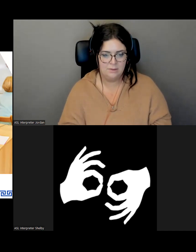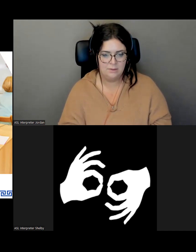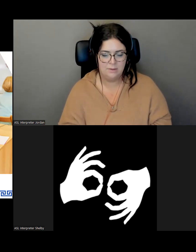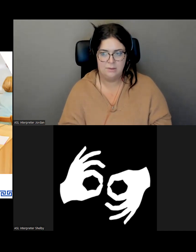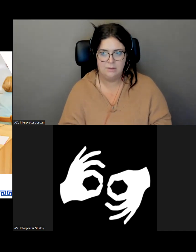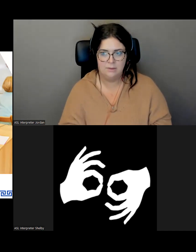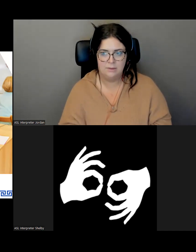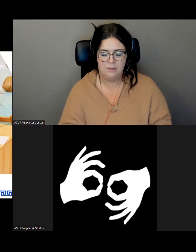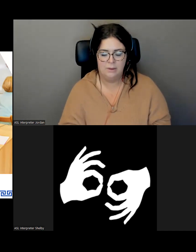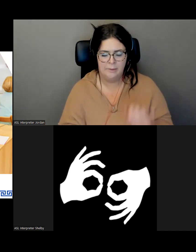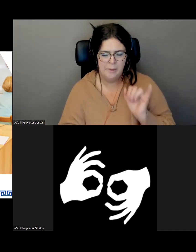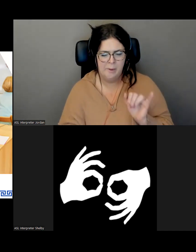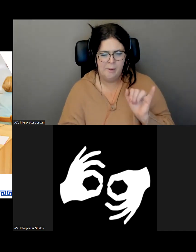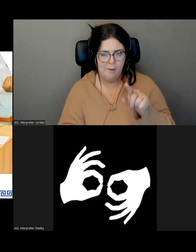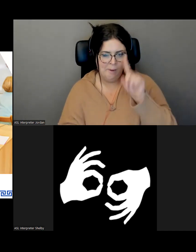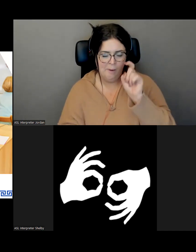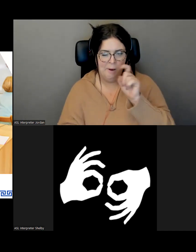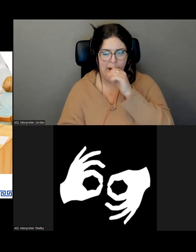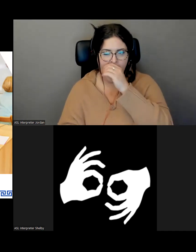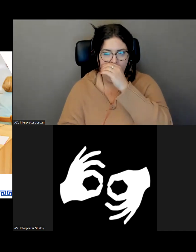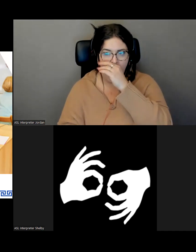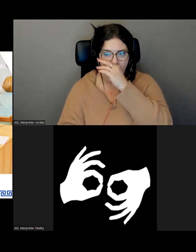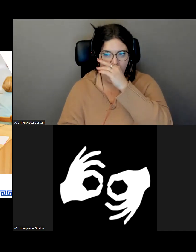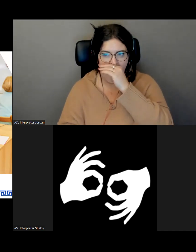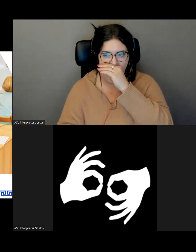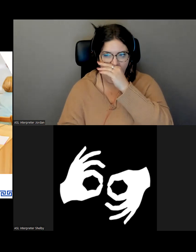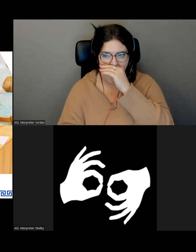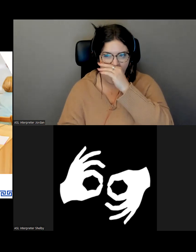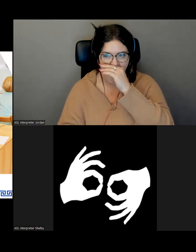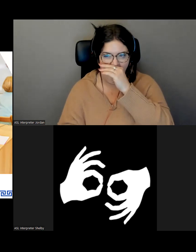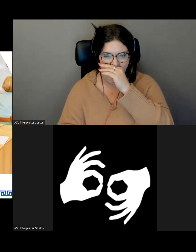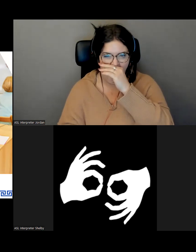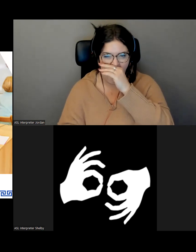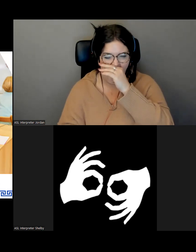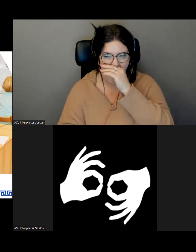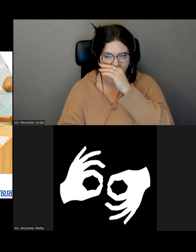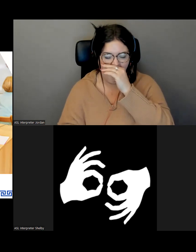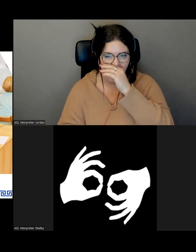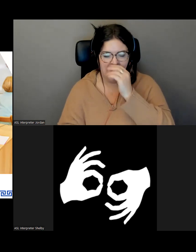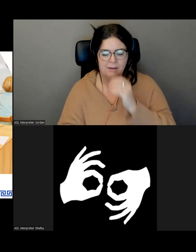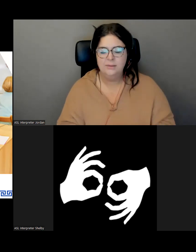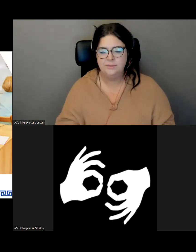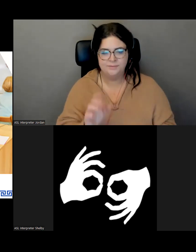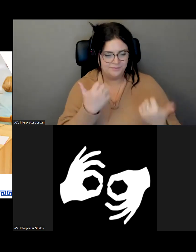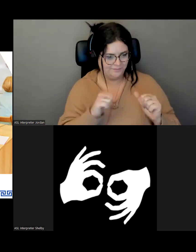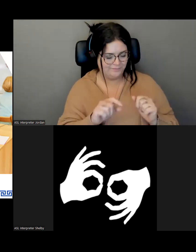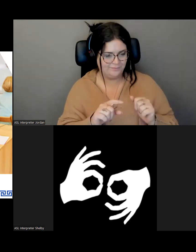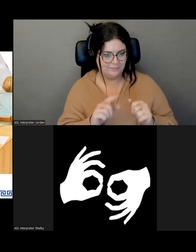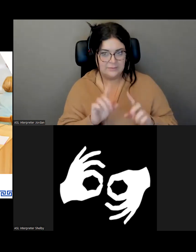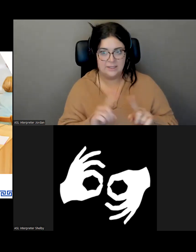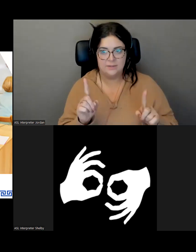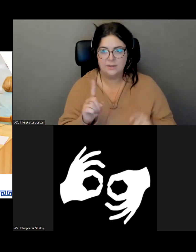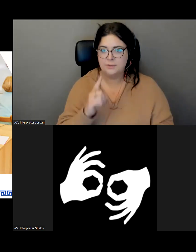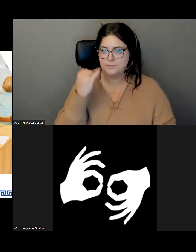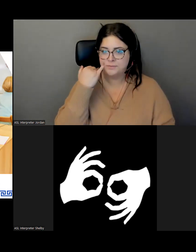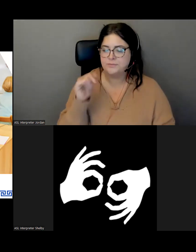Strange enough. Wait, maybe if I try sharing a different type of slide. If you selected, when you